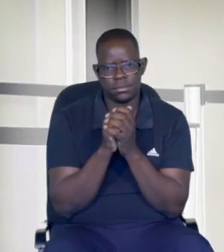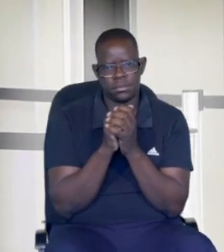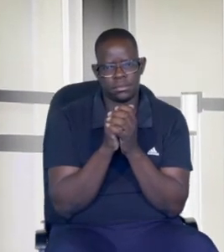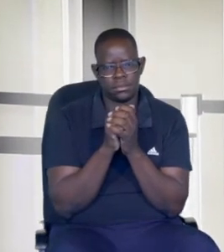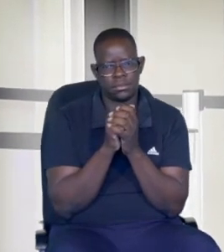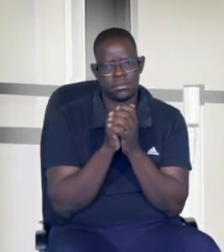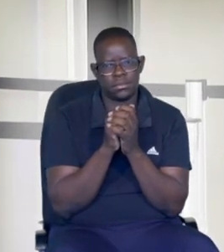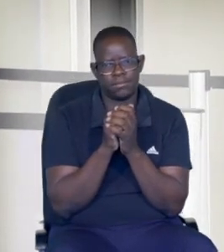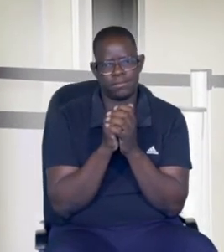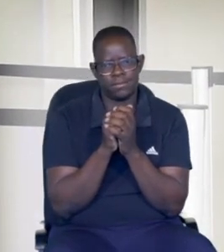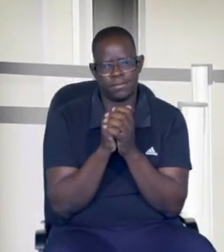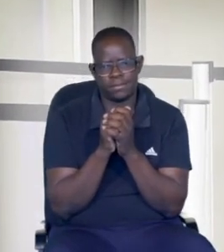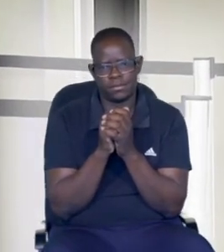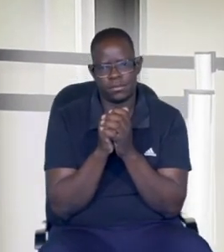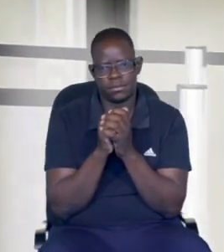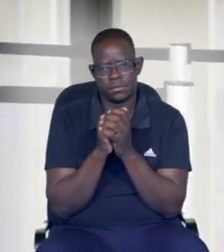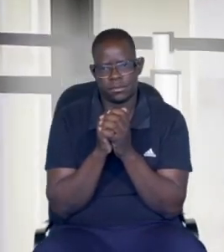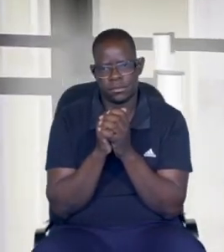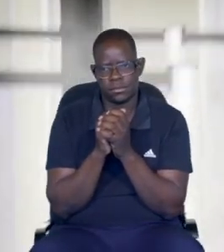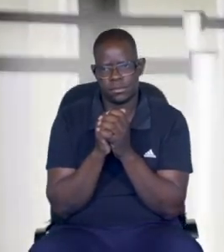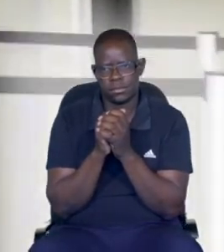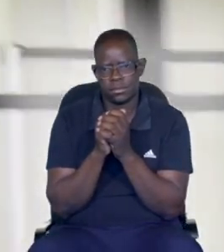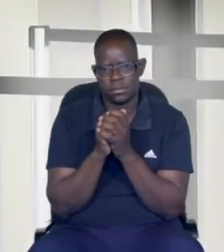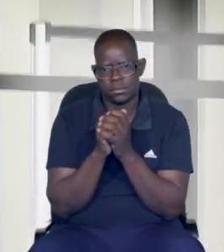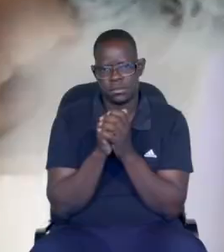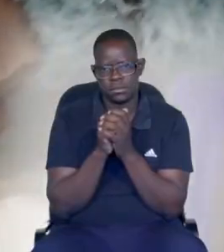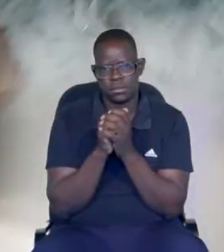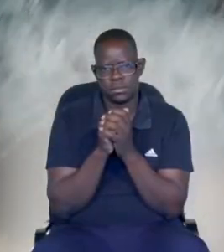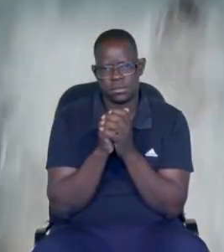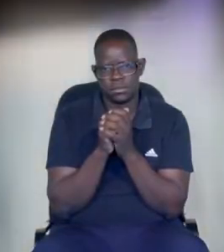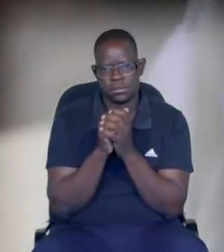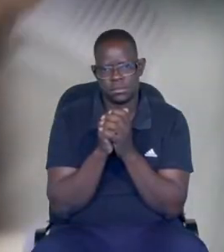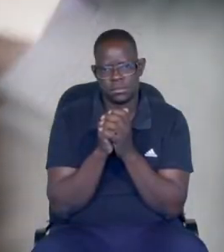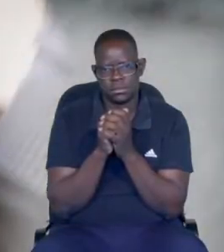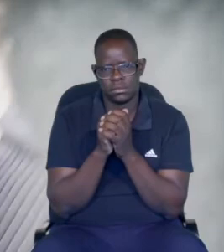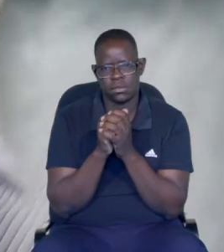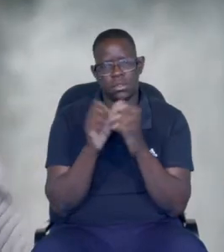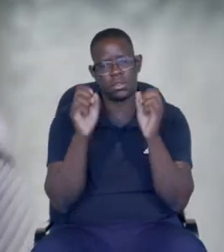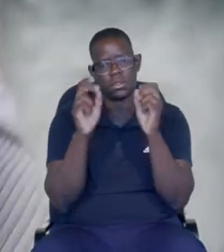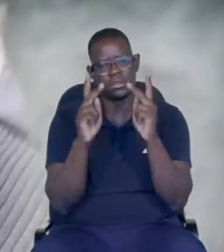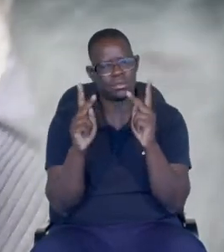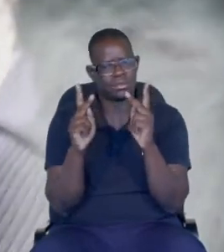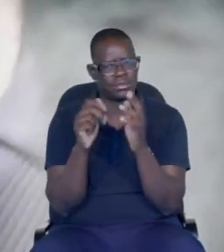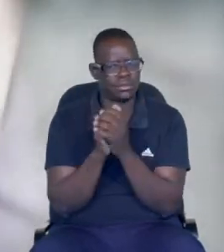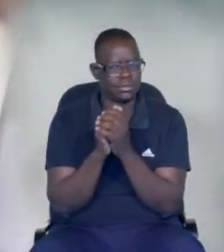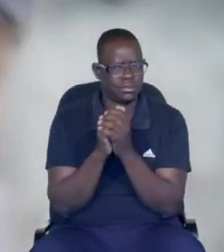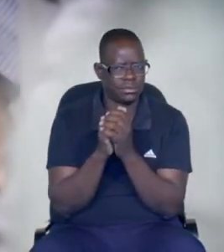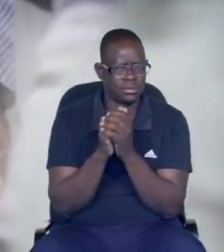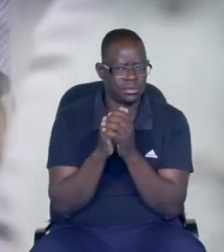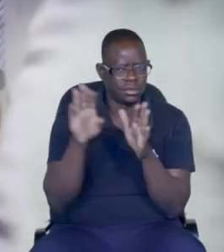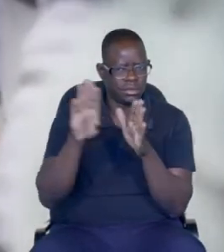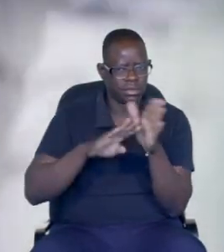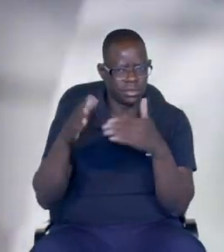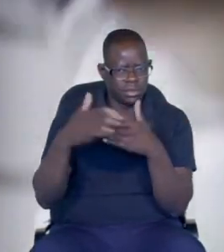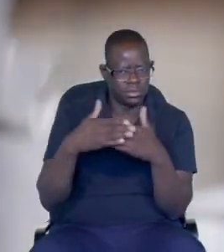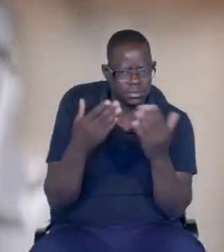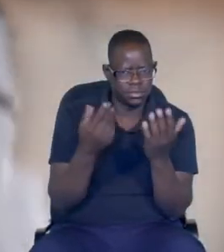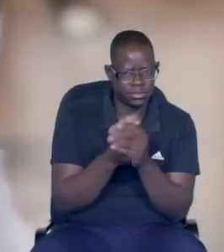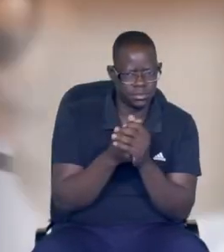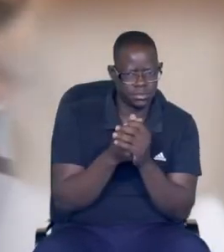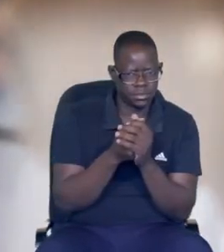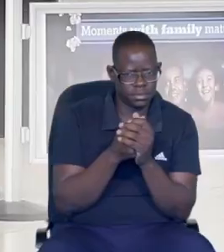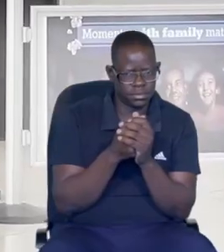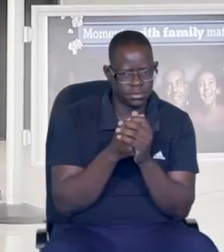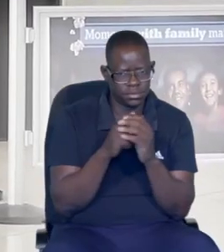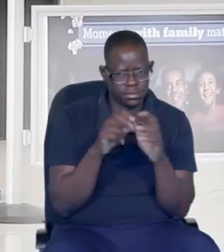Check it. How will growth maroon? Okay, gonna go. Now I'm gonna come back again to select the